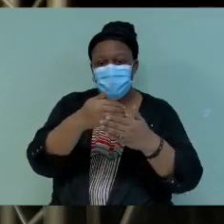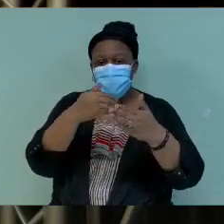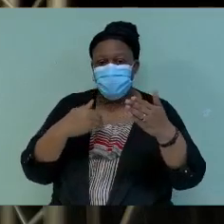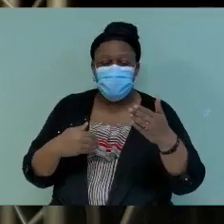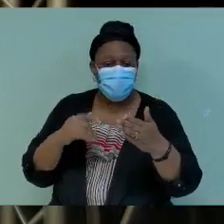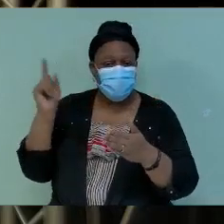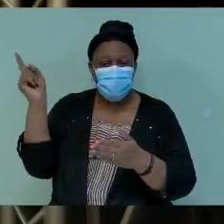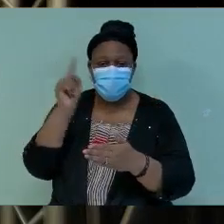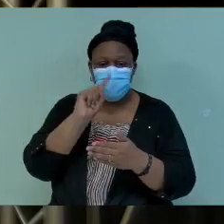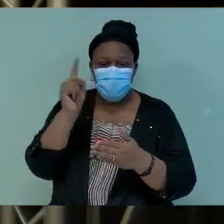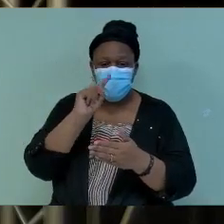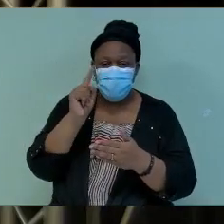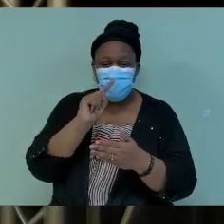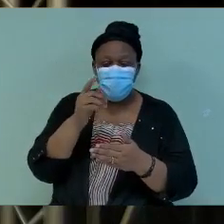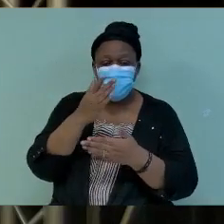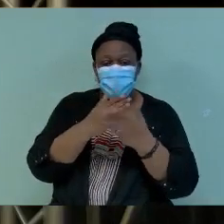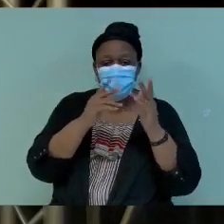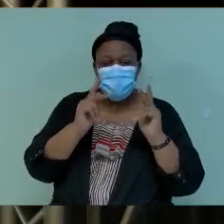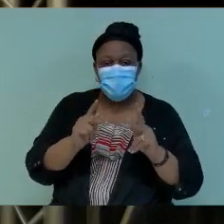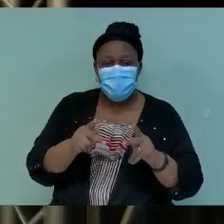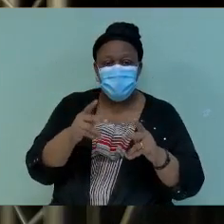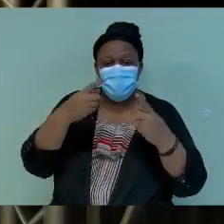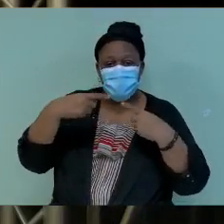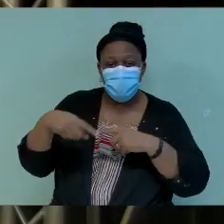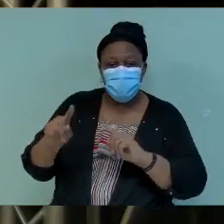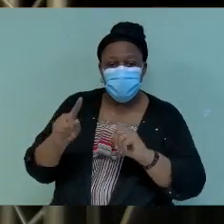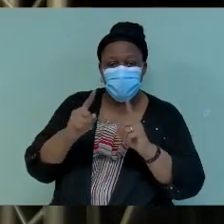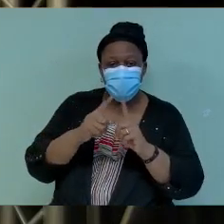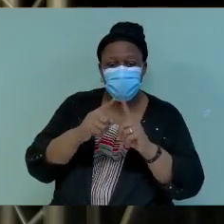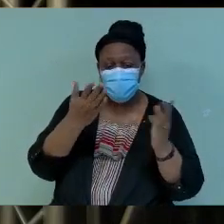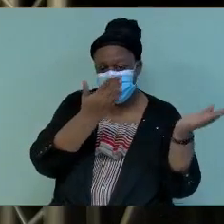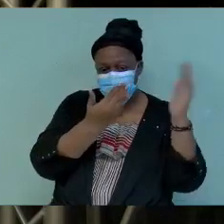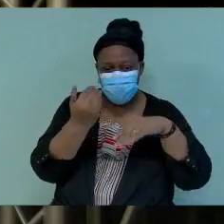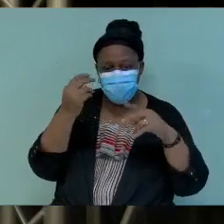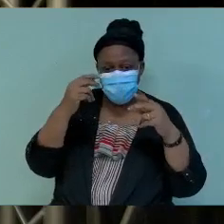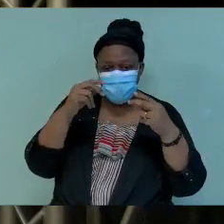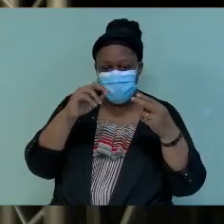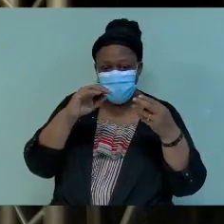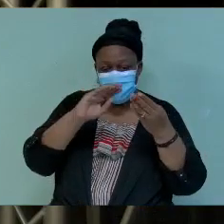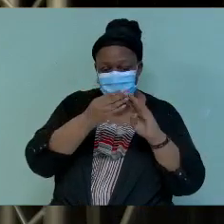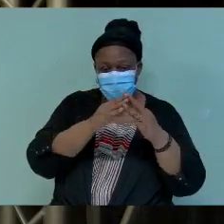p.m. until 6 a.m. 7:01 p.m. until